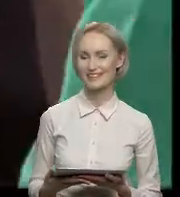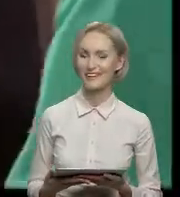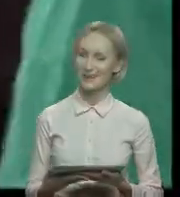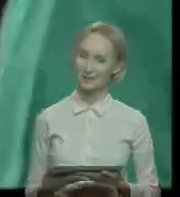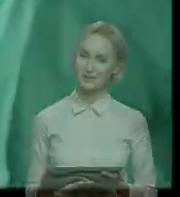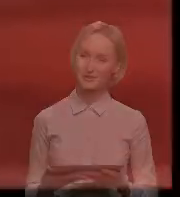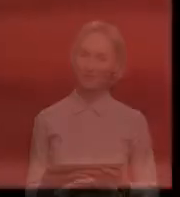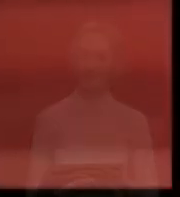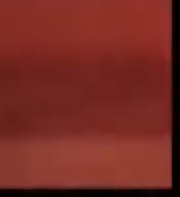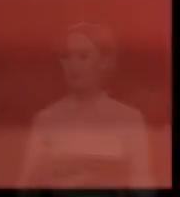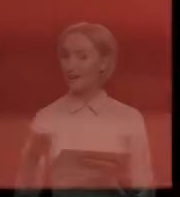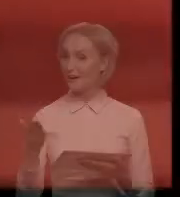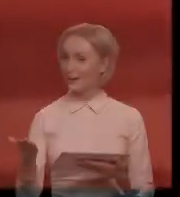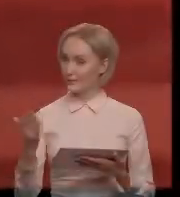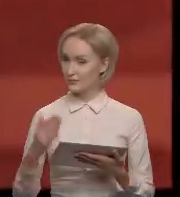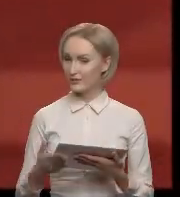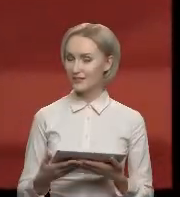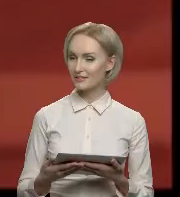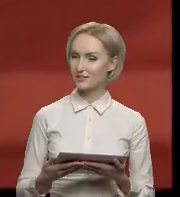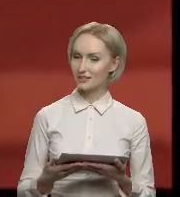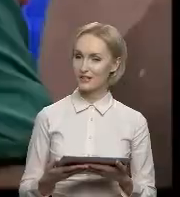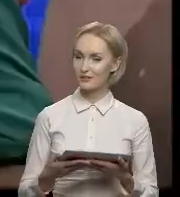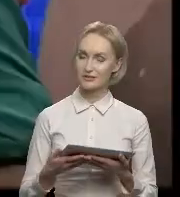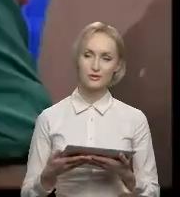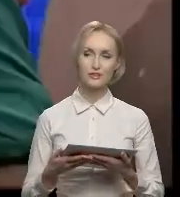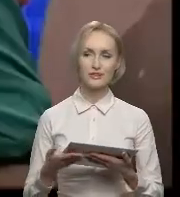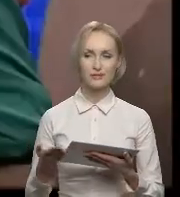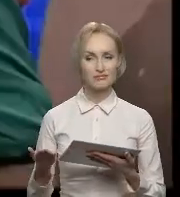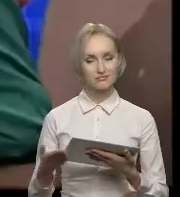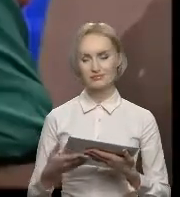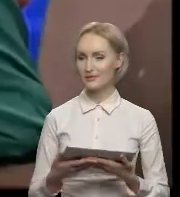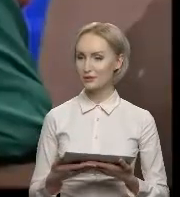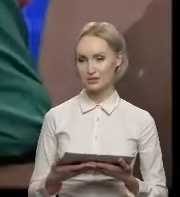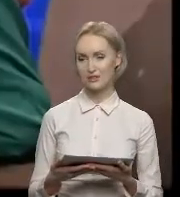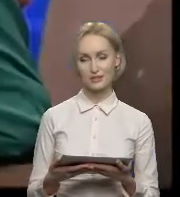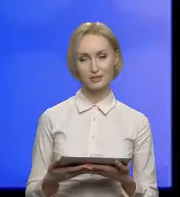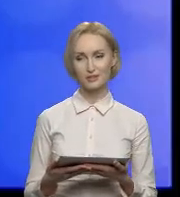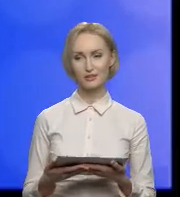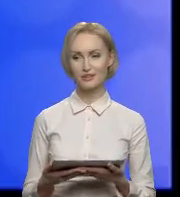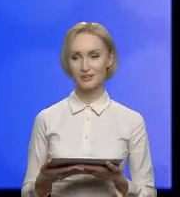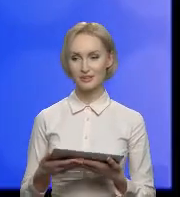We was at a party. What happened? Jasmine, what happened at the party? What happened?